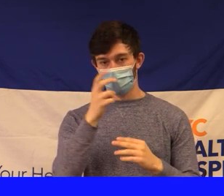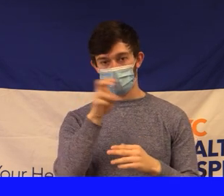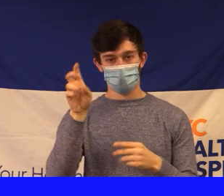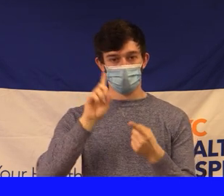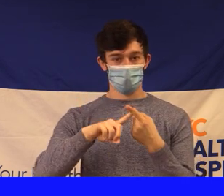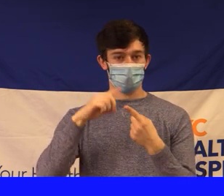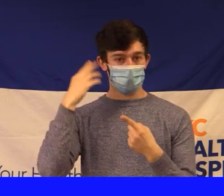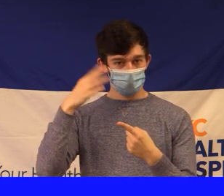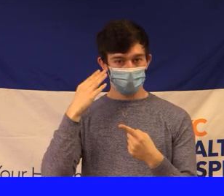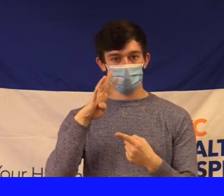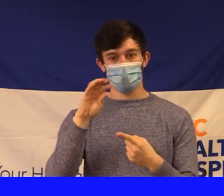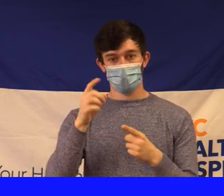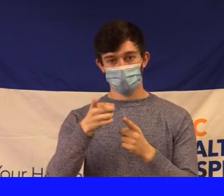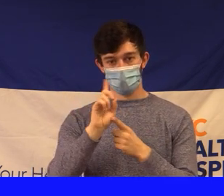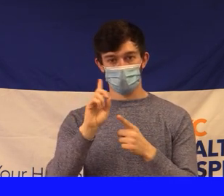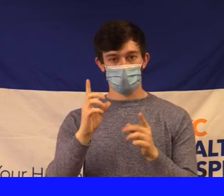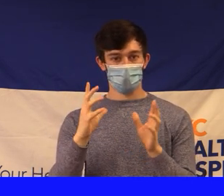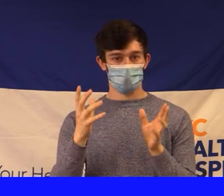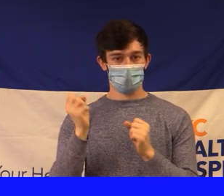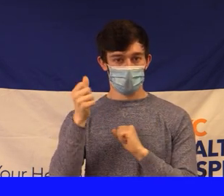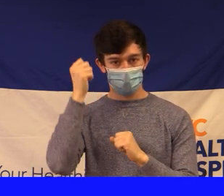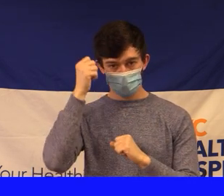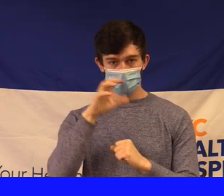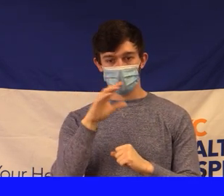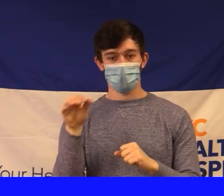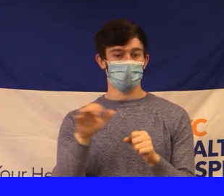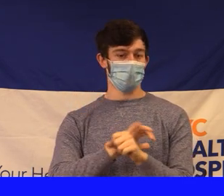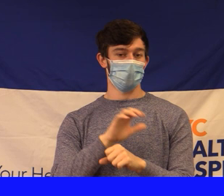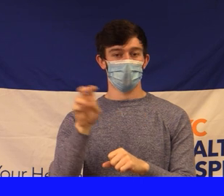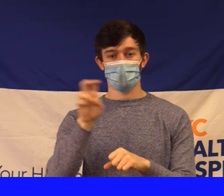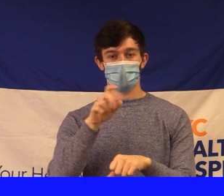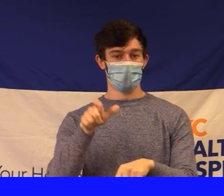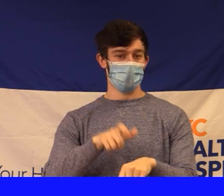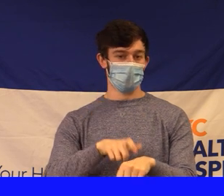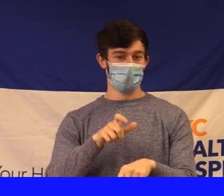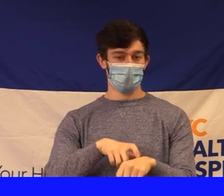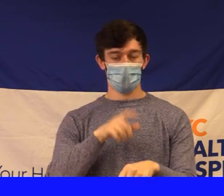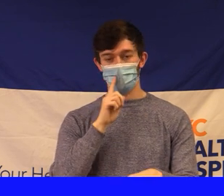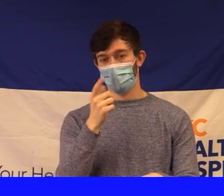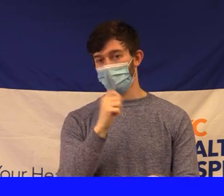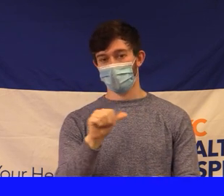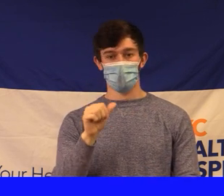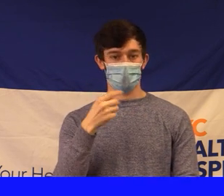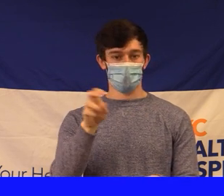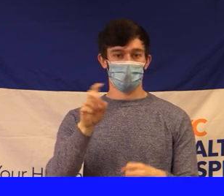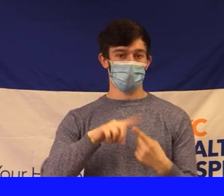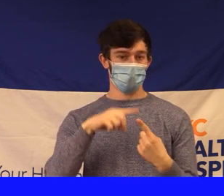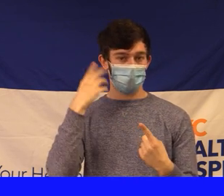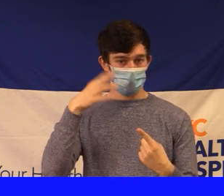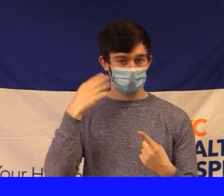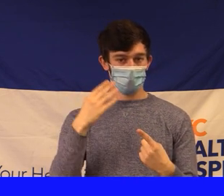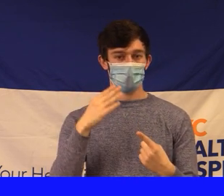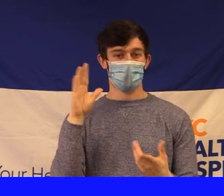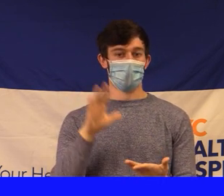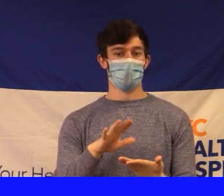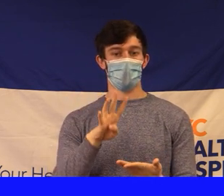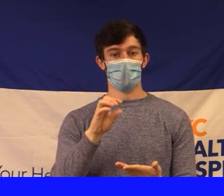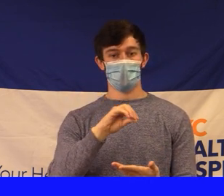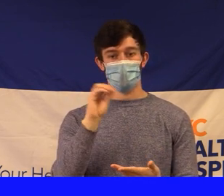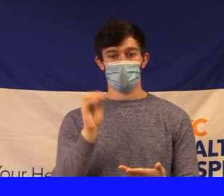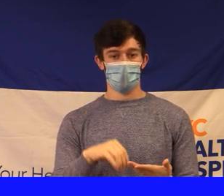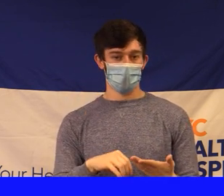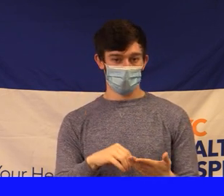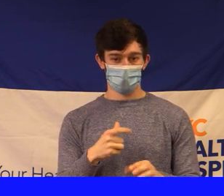Bellevue are almost 40 minutes faster. And the total transfer time of any type of transfer to Bellevue is down nearly 40% from